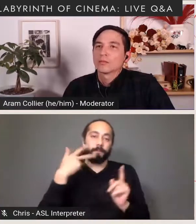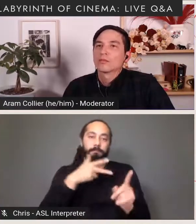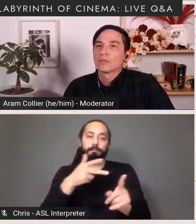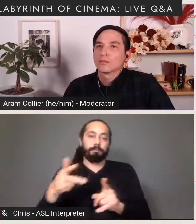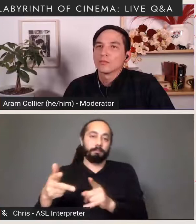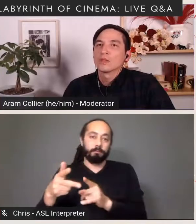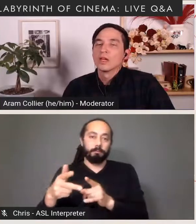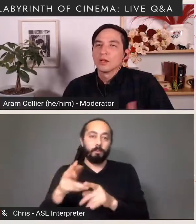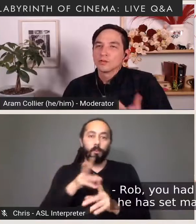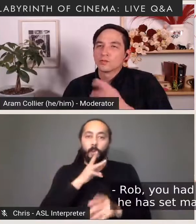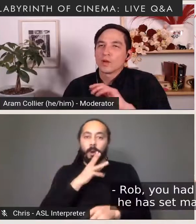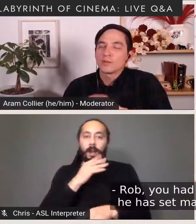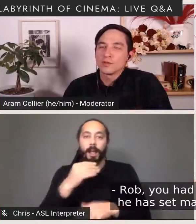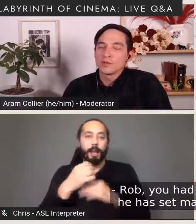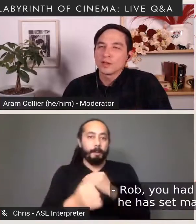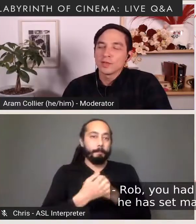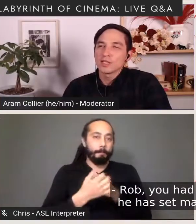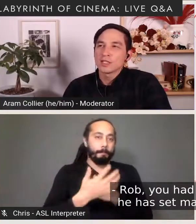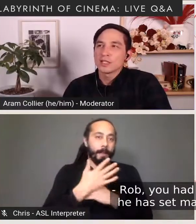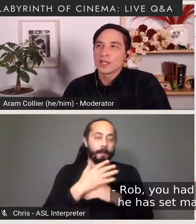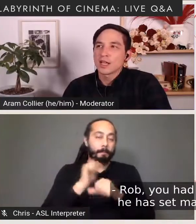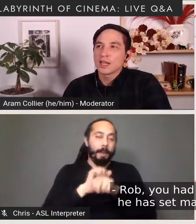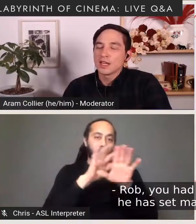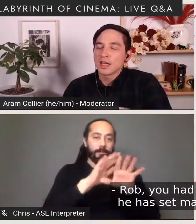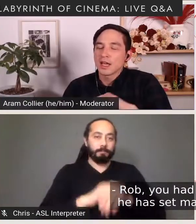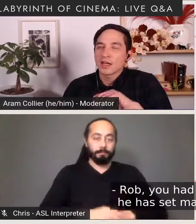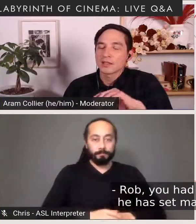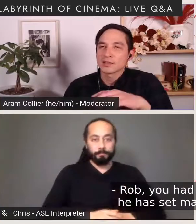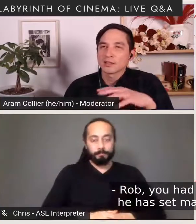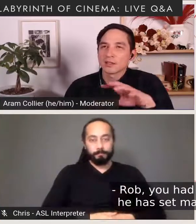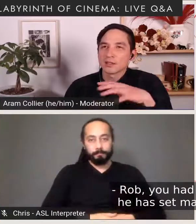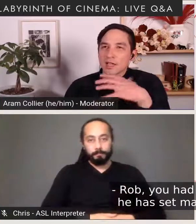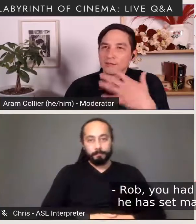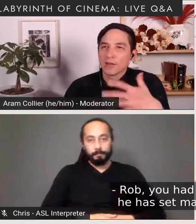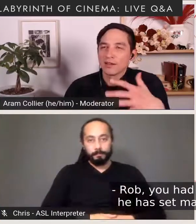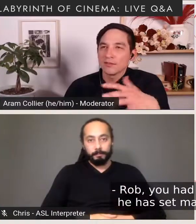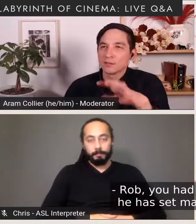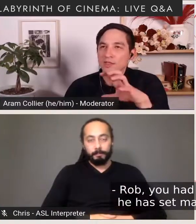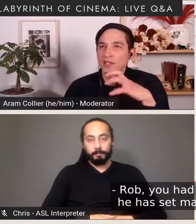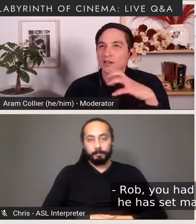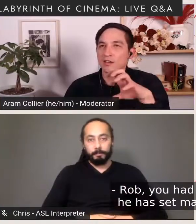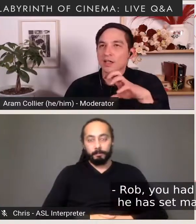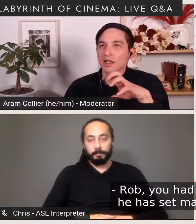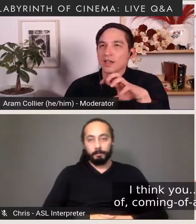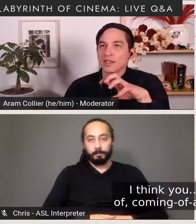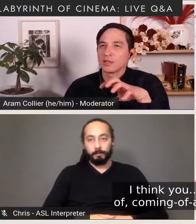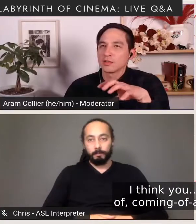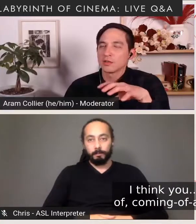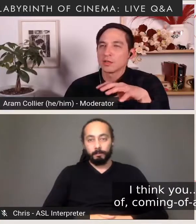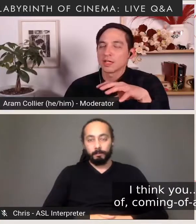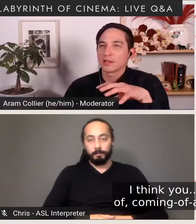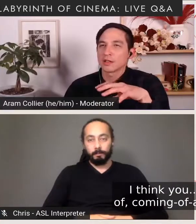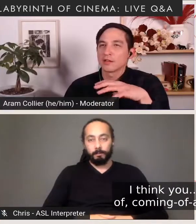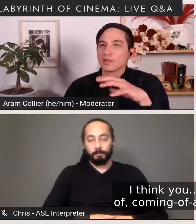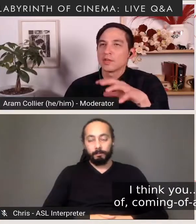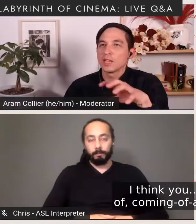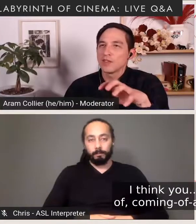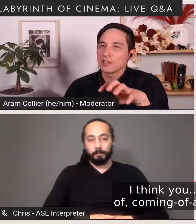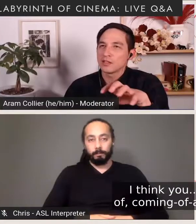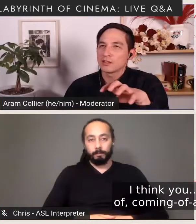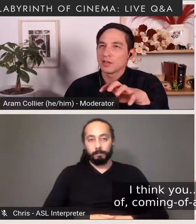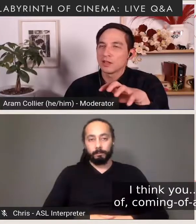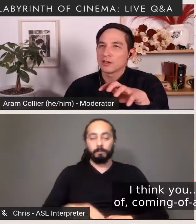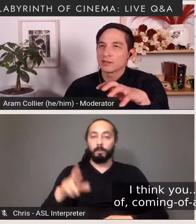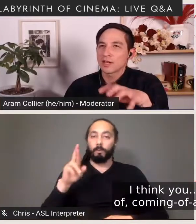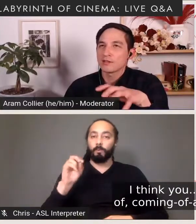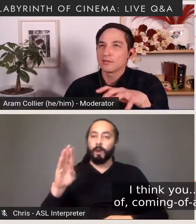mountain. Mm-hmm. Rob, you had mentioned that he has set many films there. I think like a kind of coming of